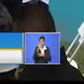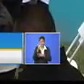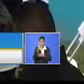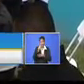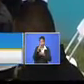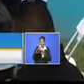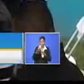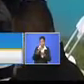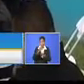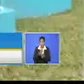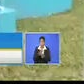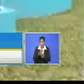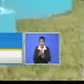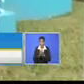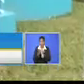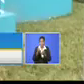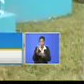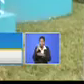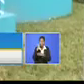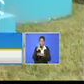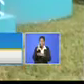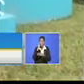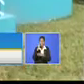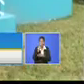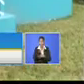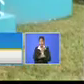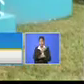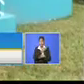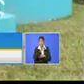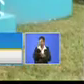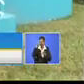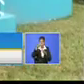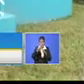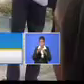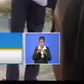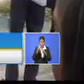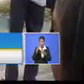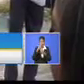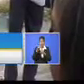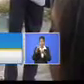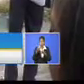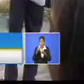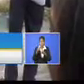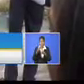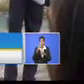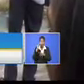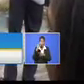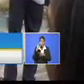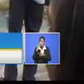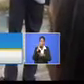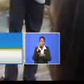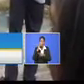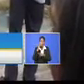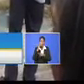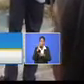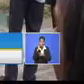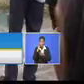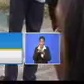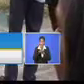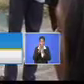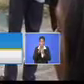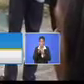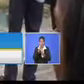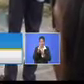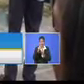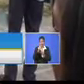for Fox Hill, Chanel Ferguson, remembered when Miss Gwen turned 100 years old. We wrote to the Office of the Governor General